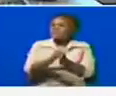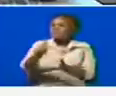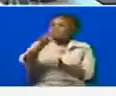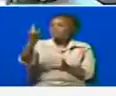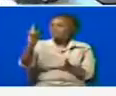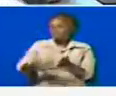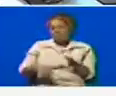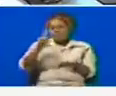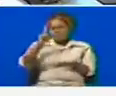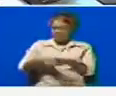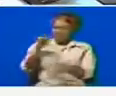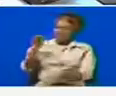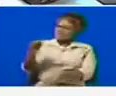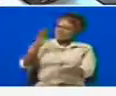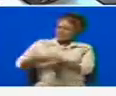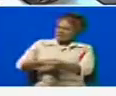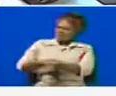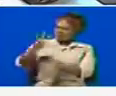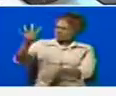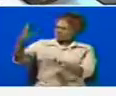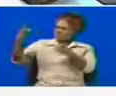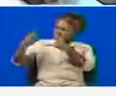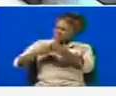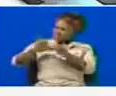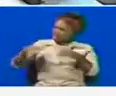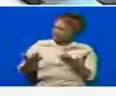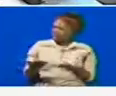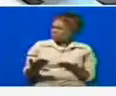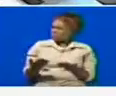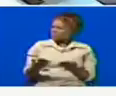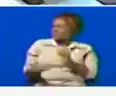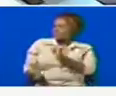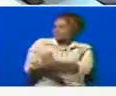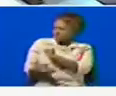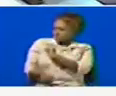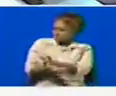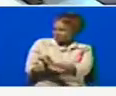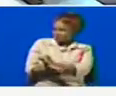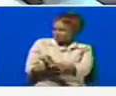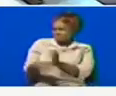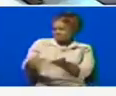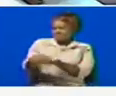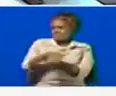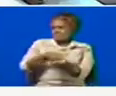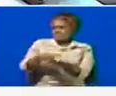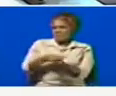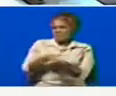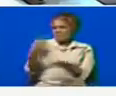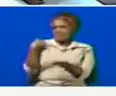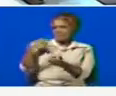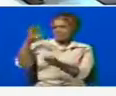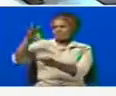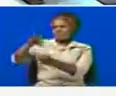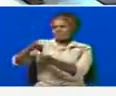is, when we asked him how he arrived at the 48% voter turnout, he explained that it was based on the number of